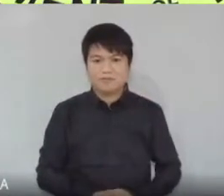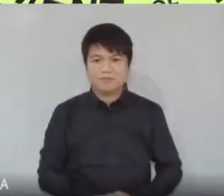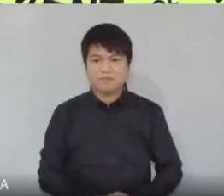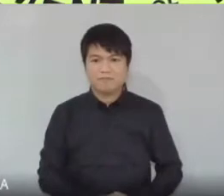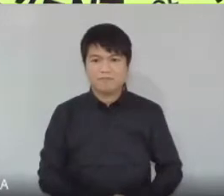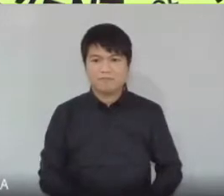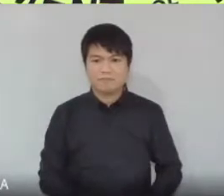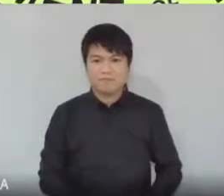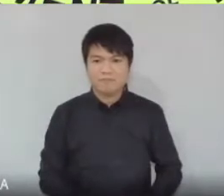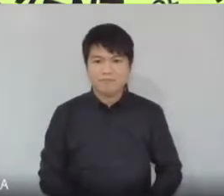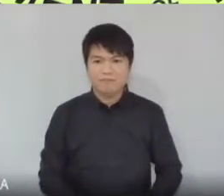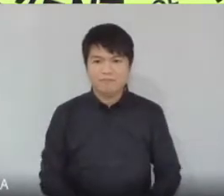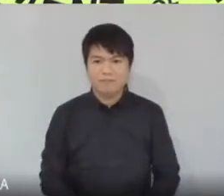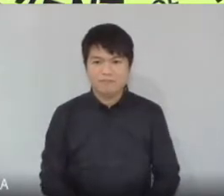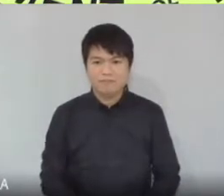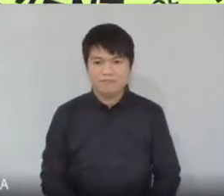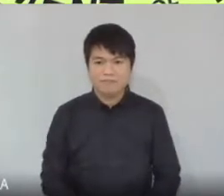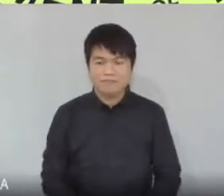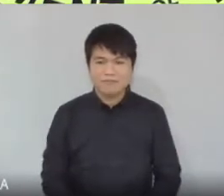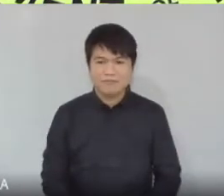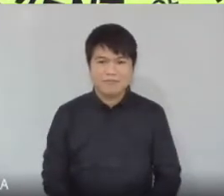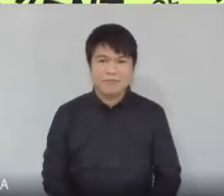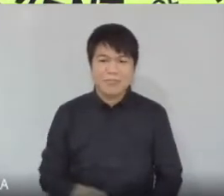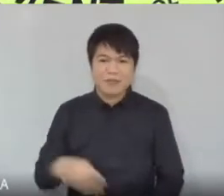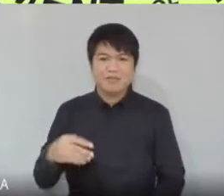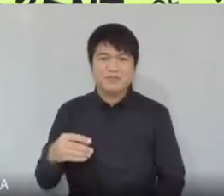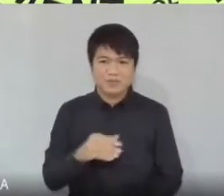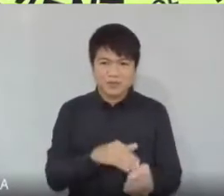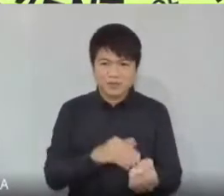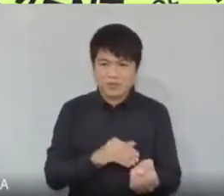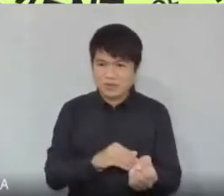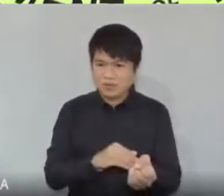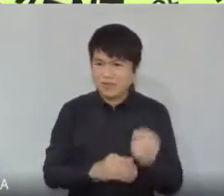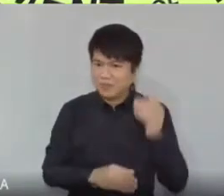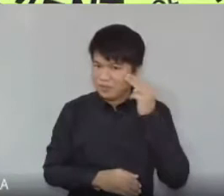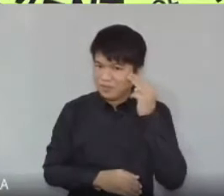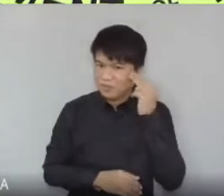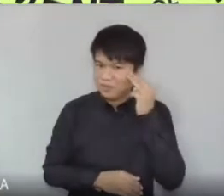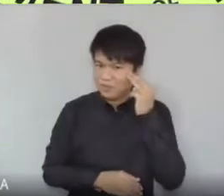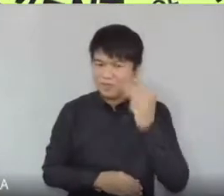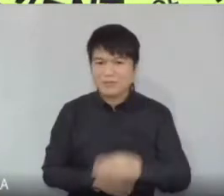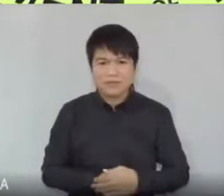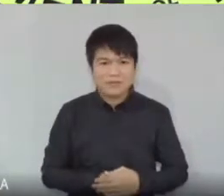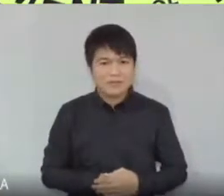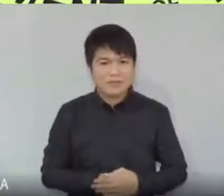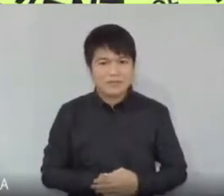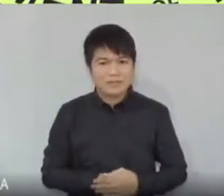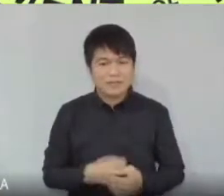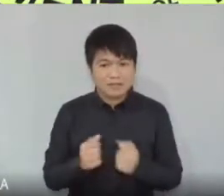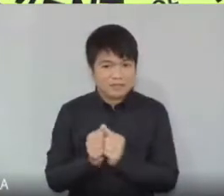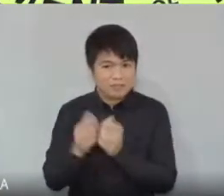as we try to strengthen our health systems. And I am sure he was also calling for